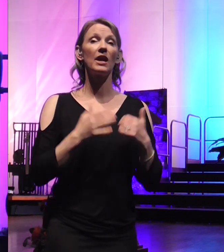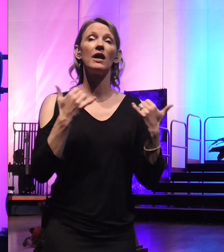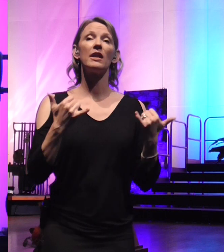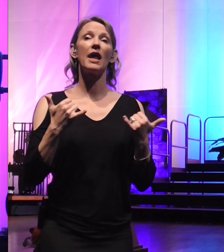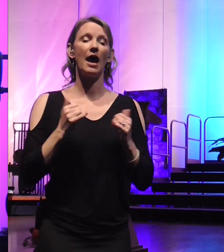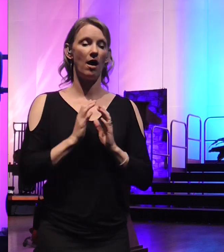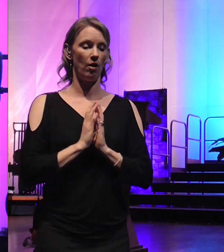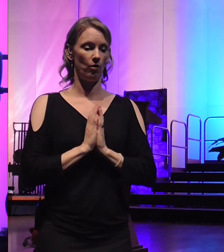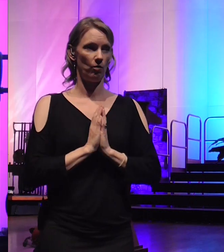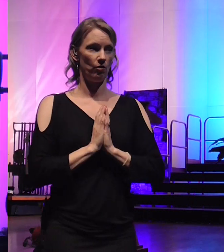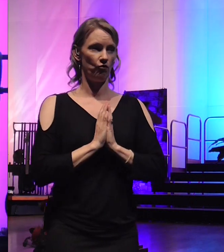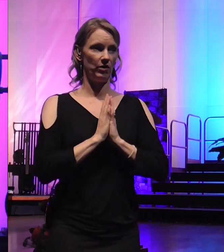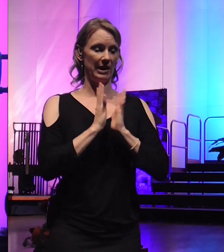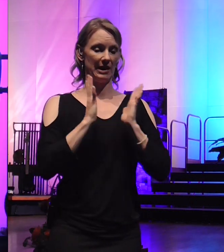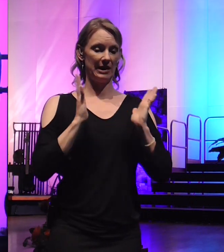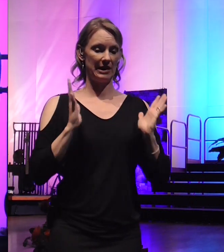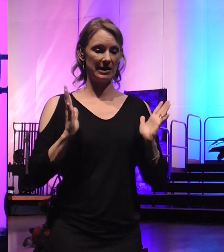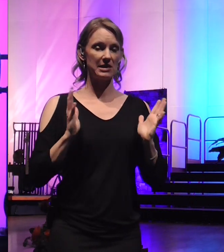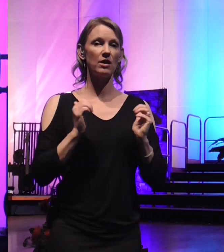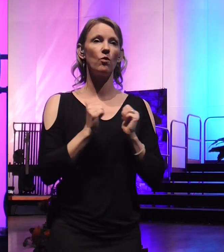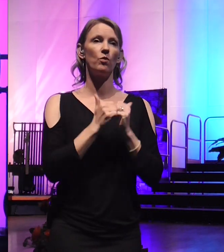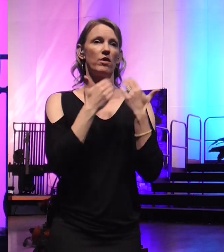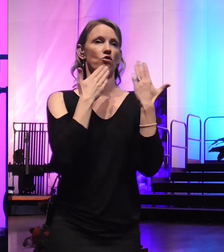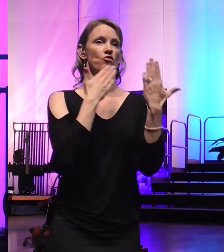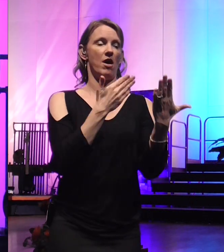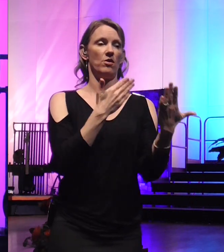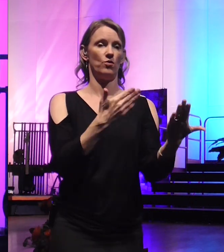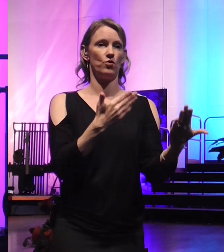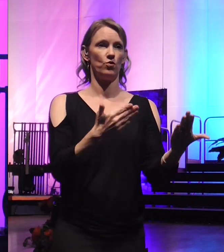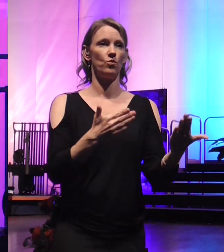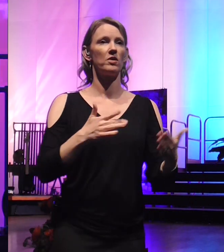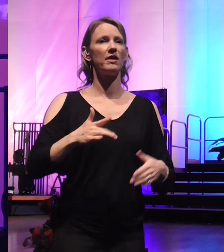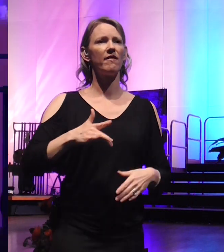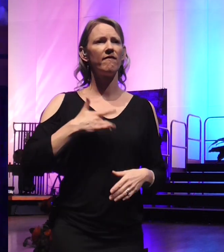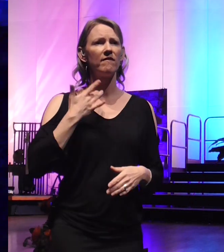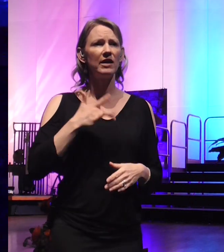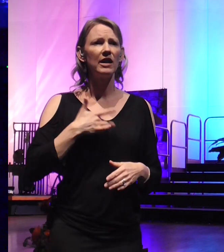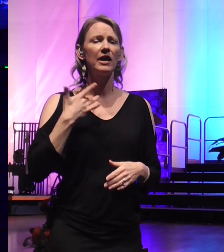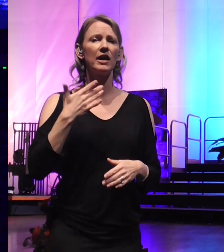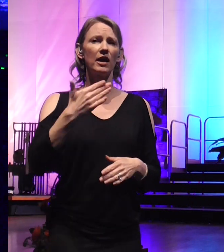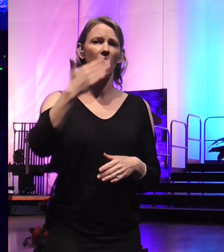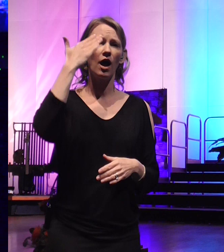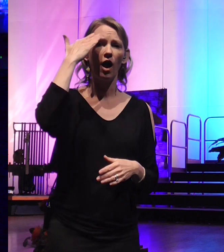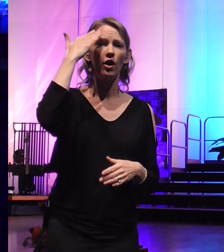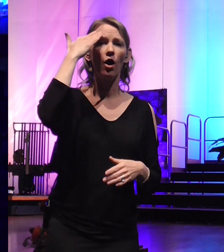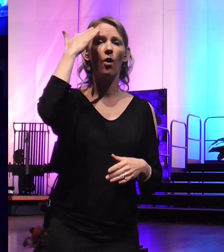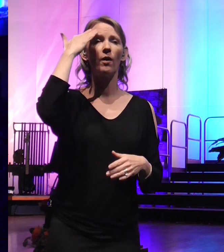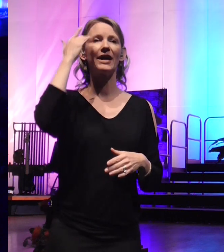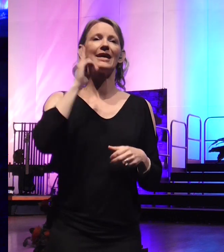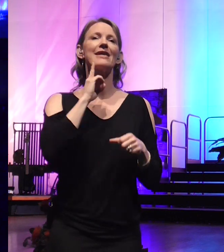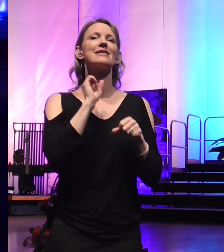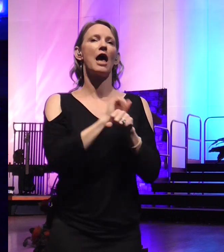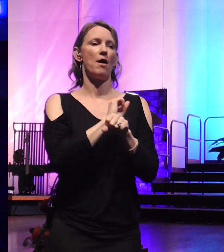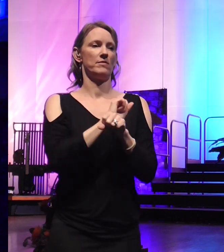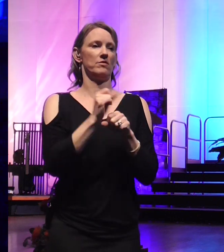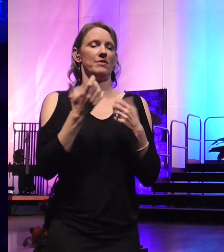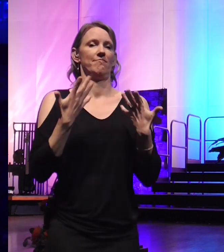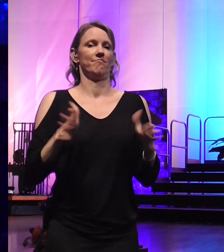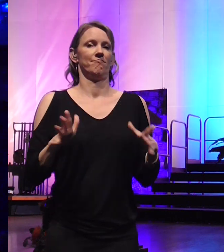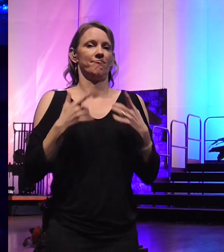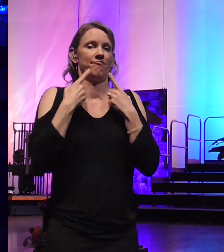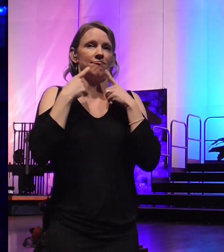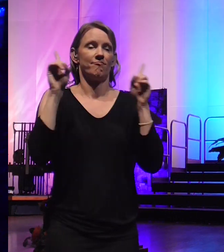And now we release this mudra with great gratitude, feeling and knowing that it is absolutely